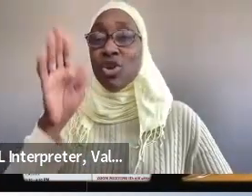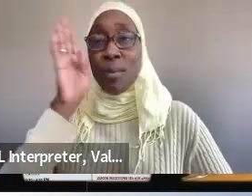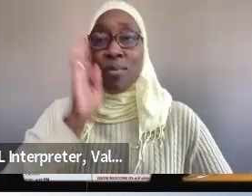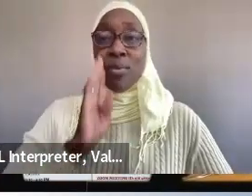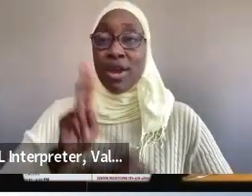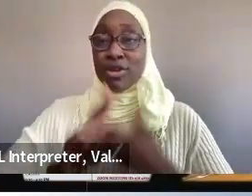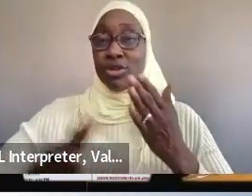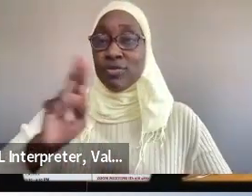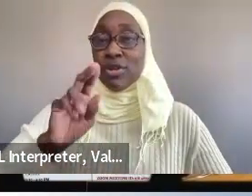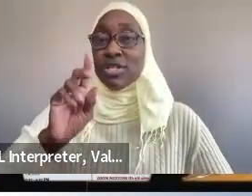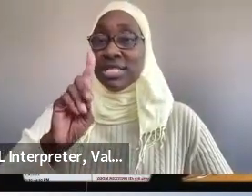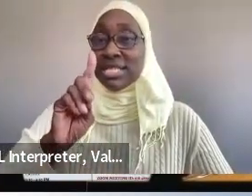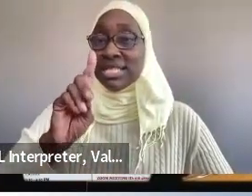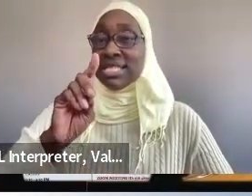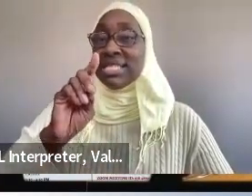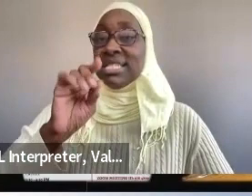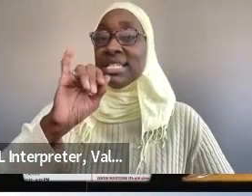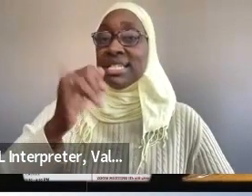DCHAV